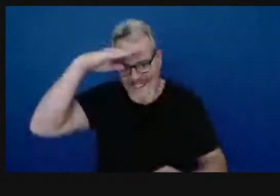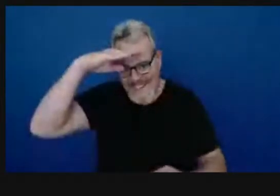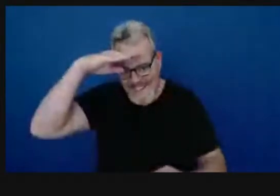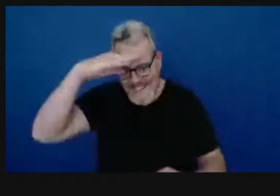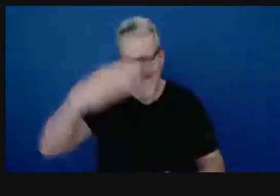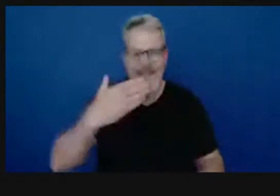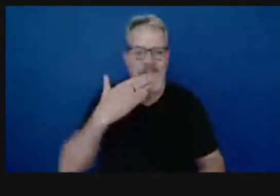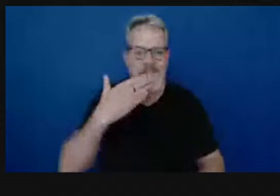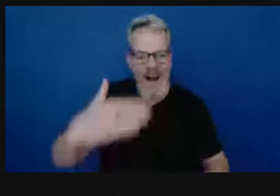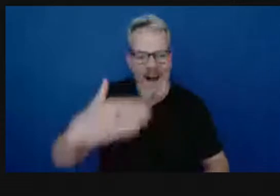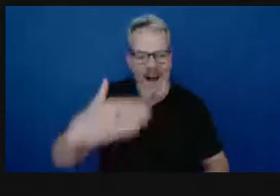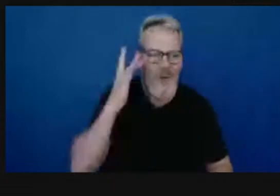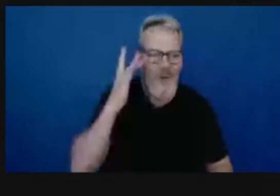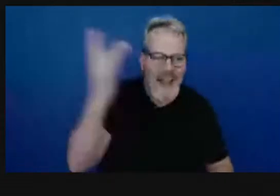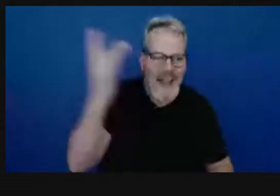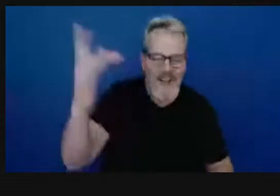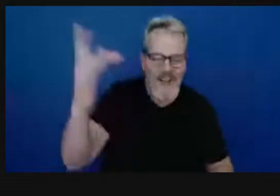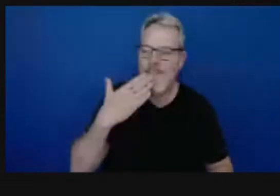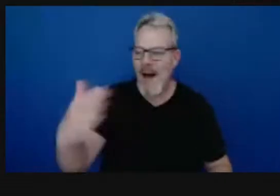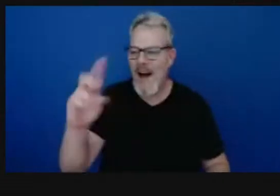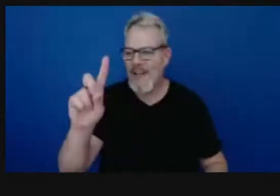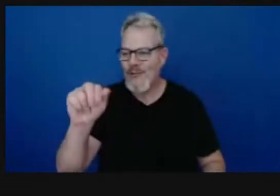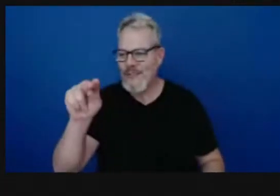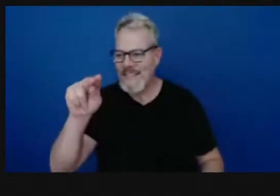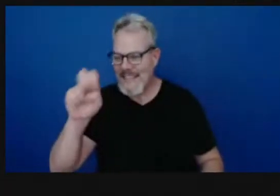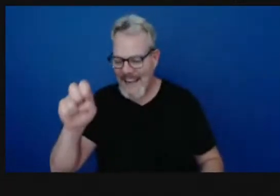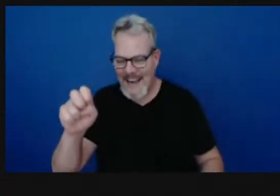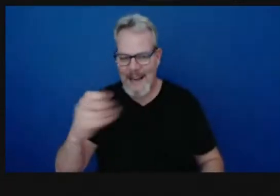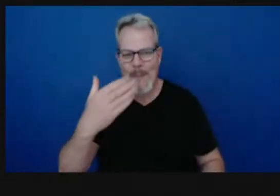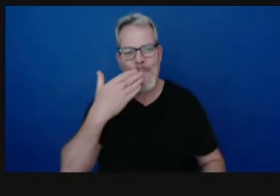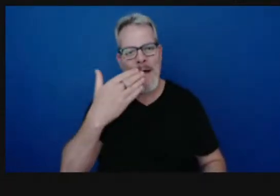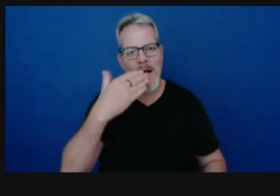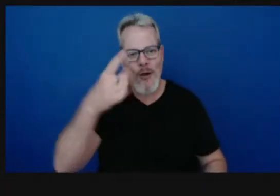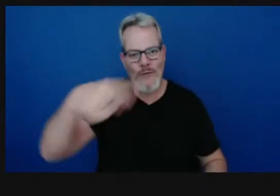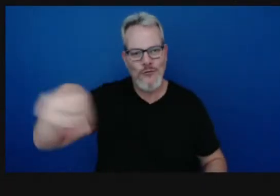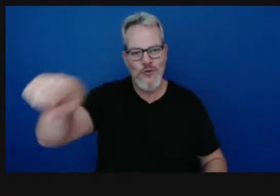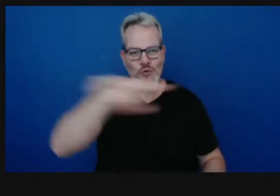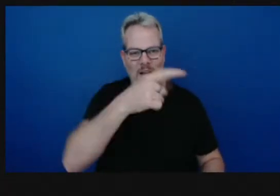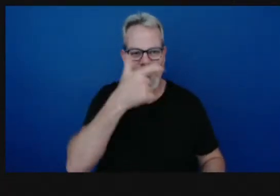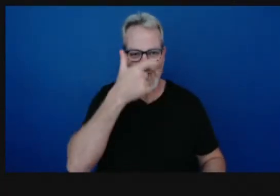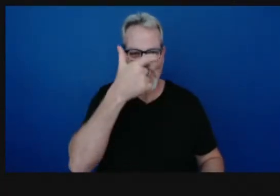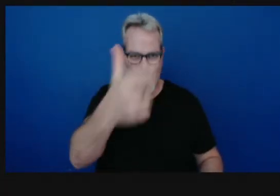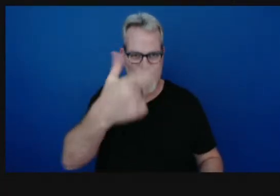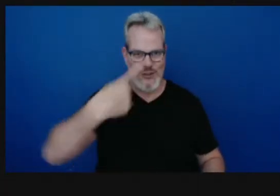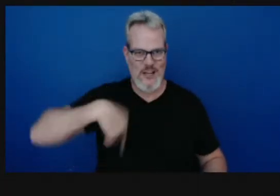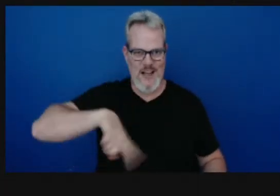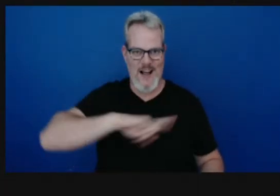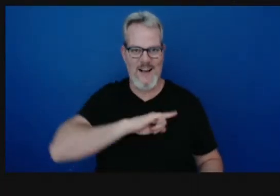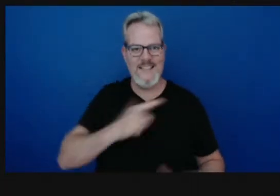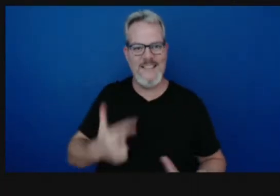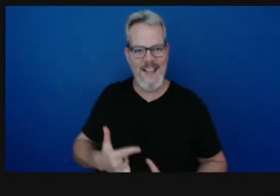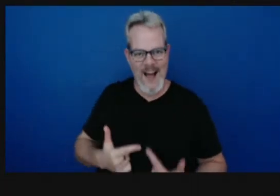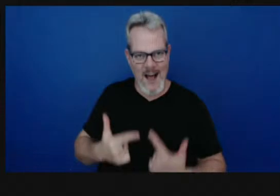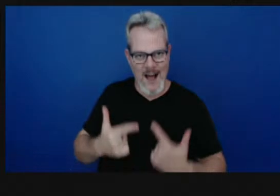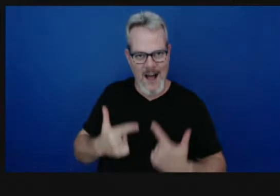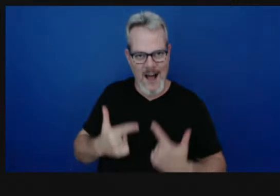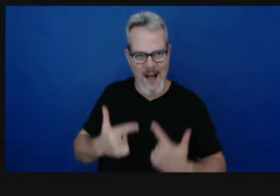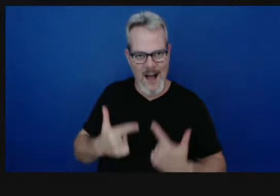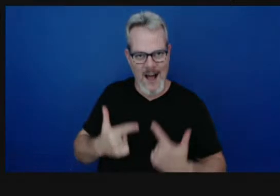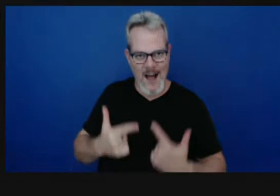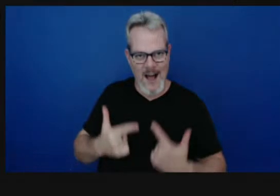Mahalo, Kerry. Mahalo, Dane and Lou. And all you guys watching us live, all you guys catching us in the replay. Until next